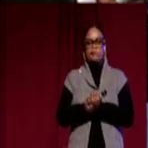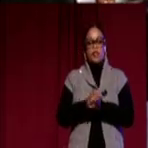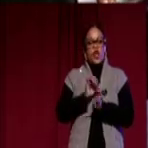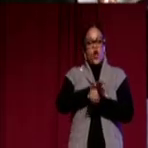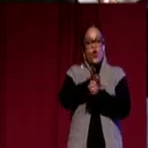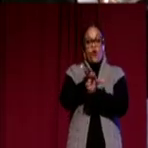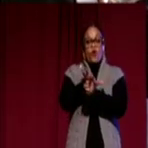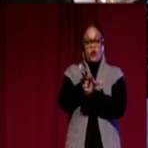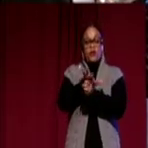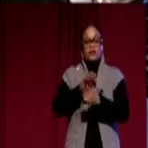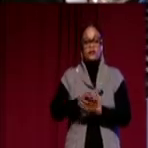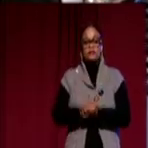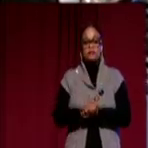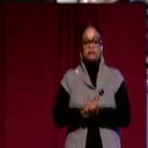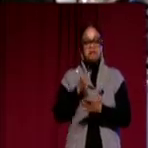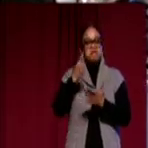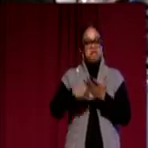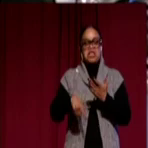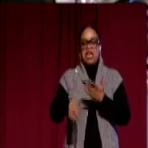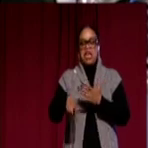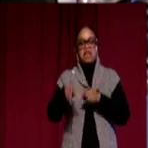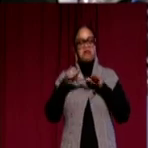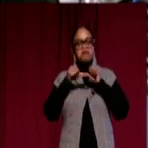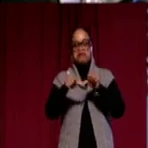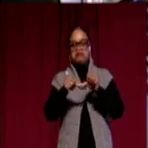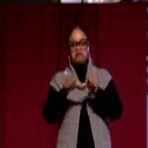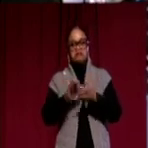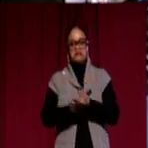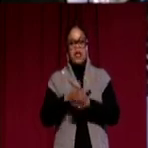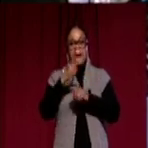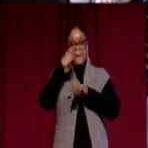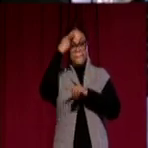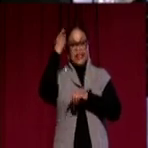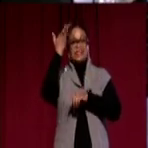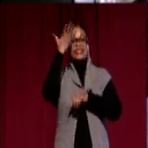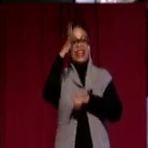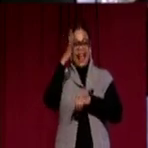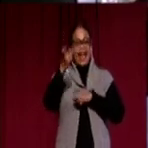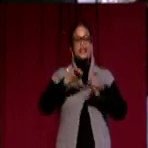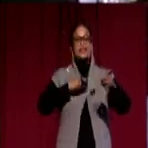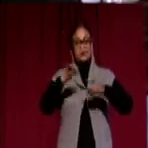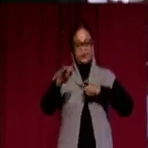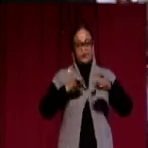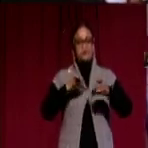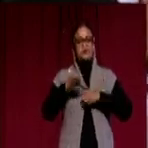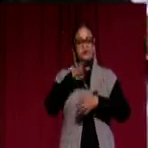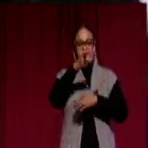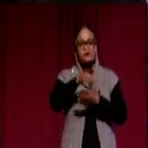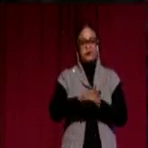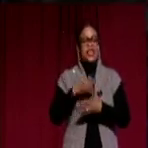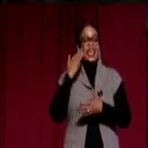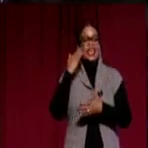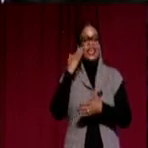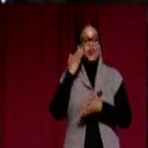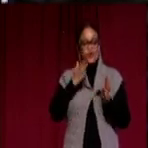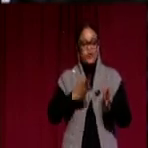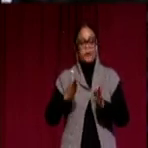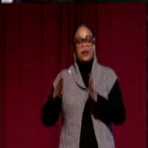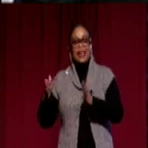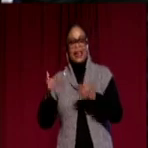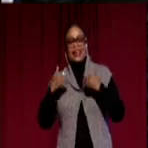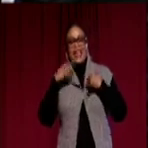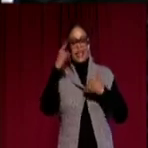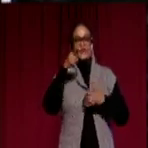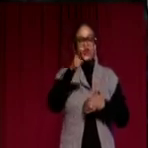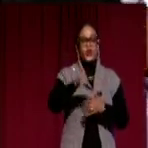Corona can't last, because God got his hand on you. He knows the plans that he